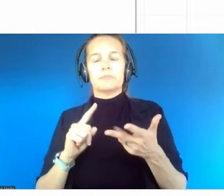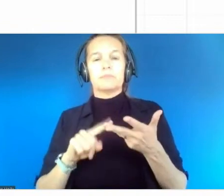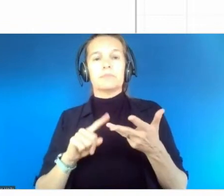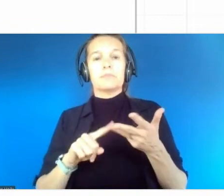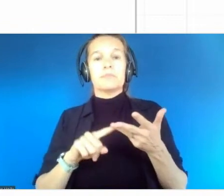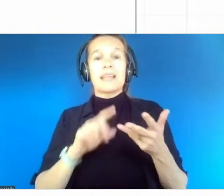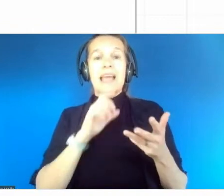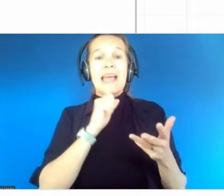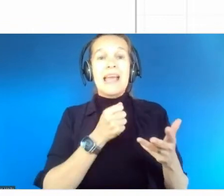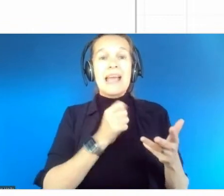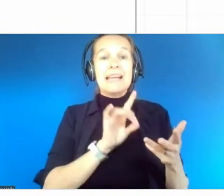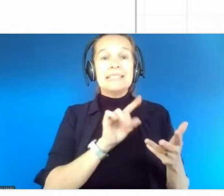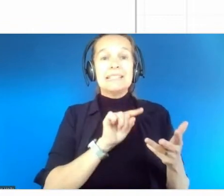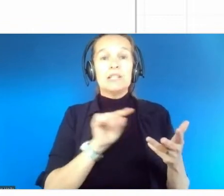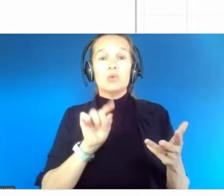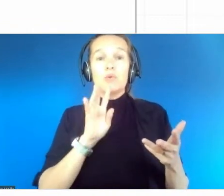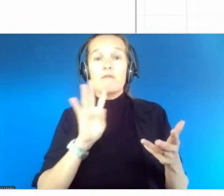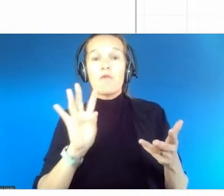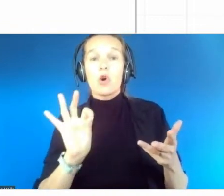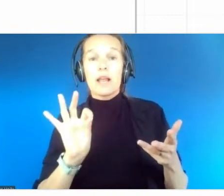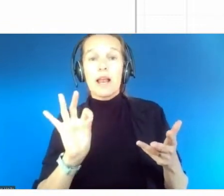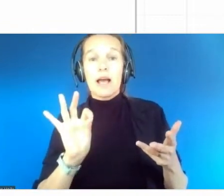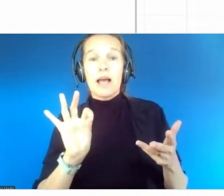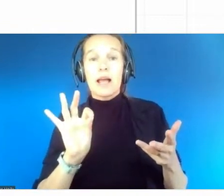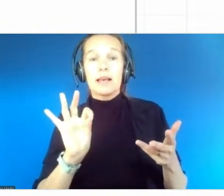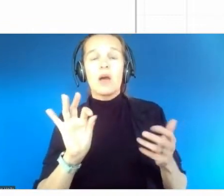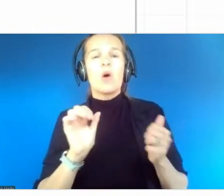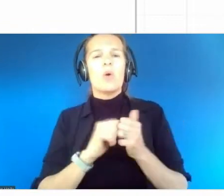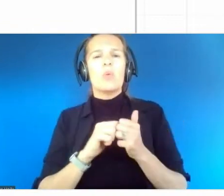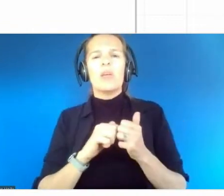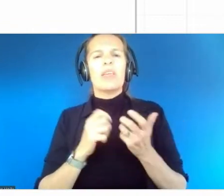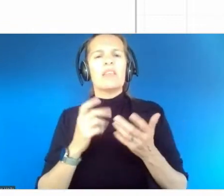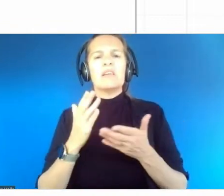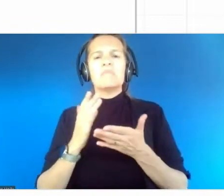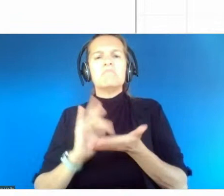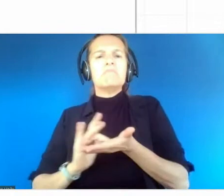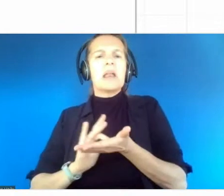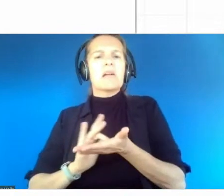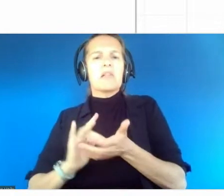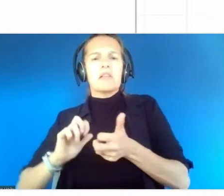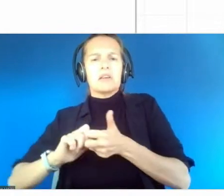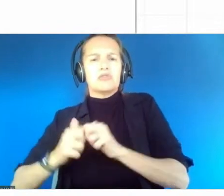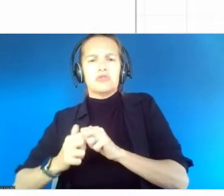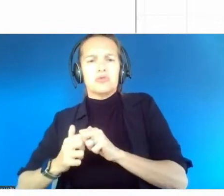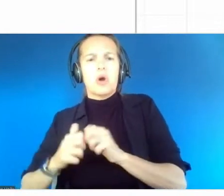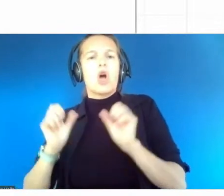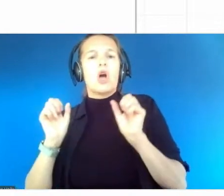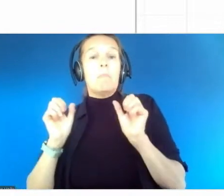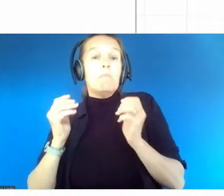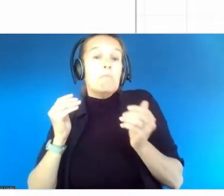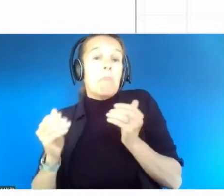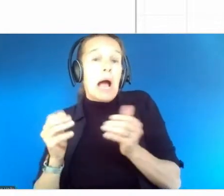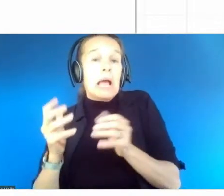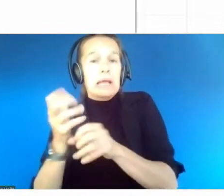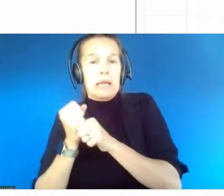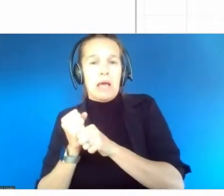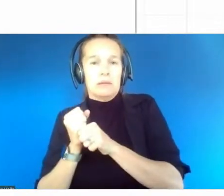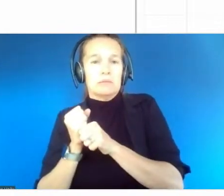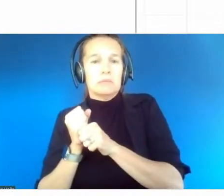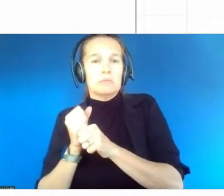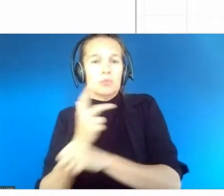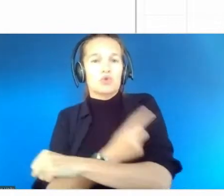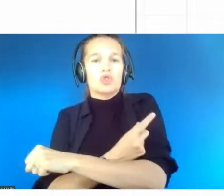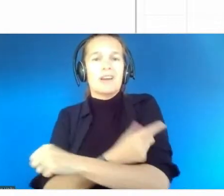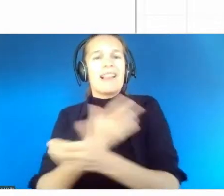and 49 with underlying medical conditions may receive the booster. And these are generally defined as people